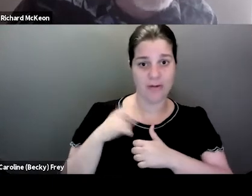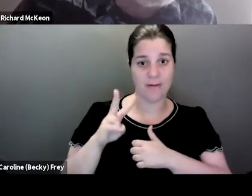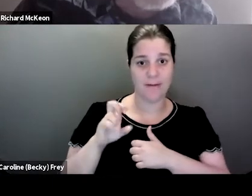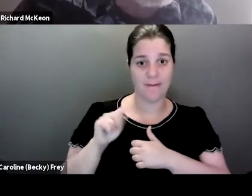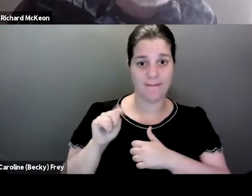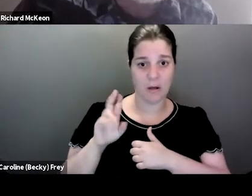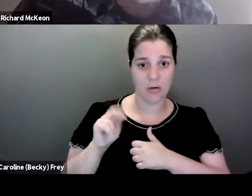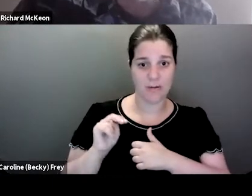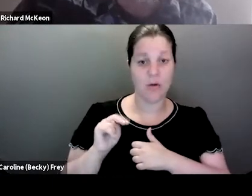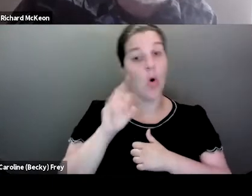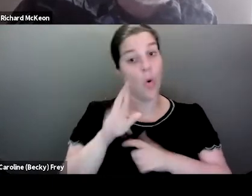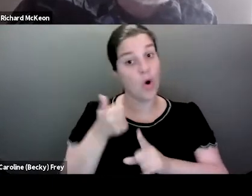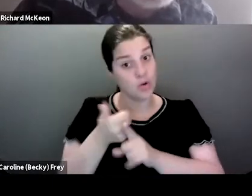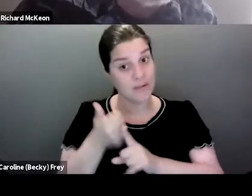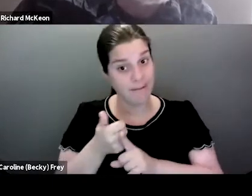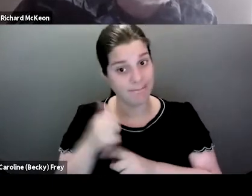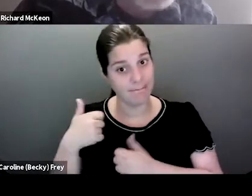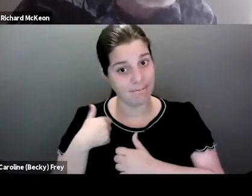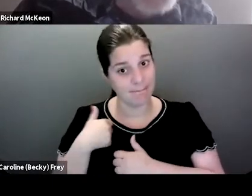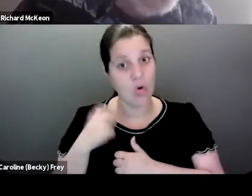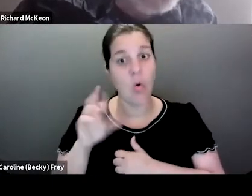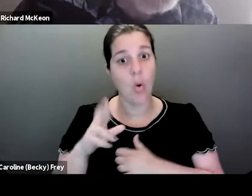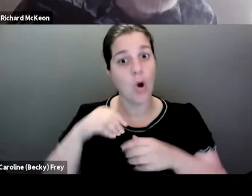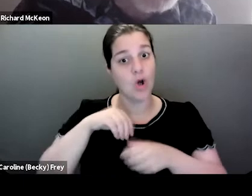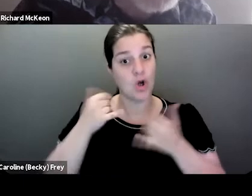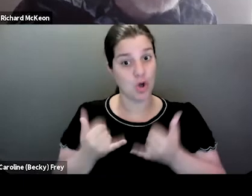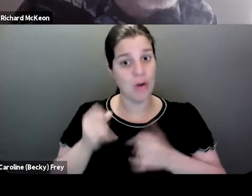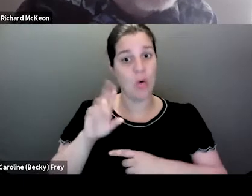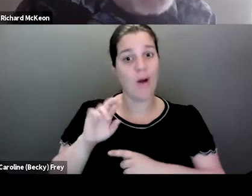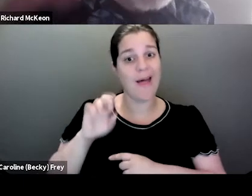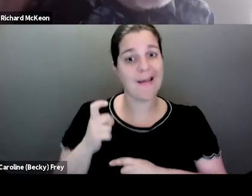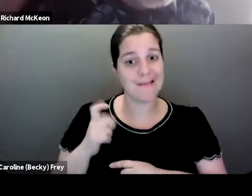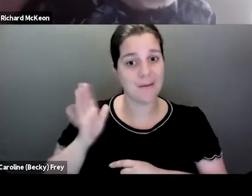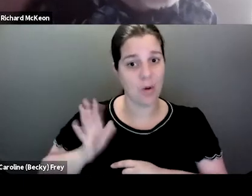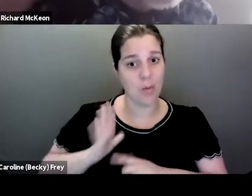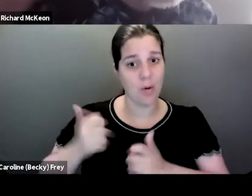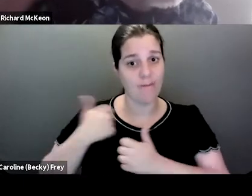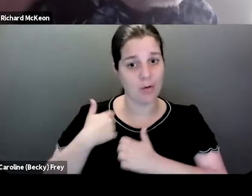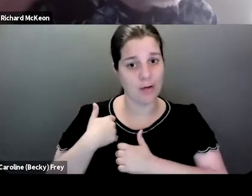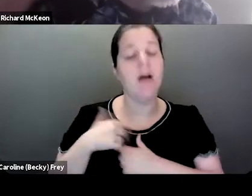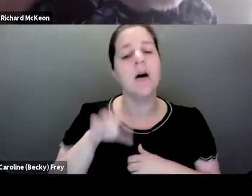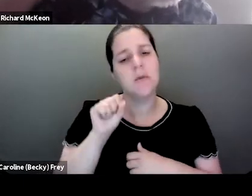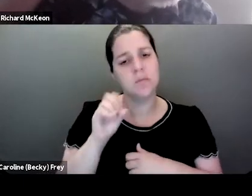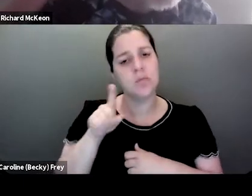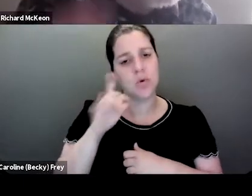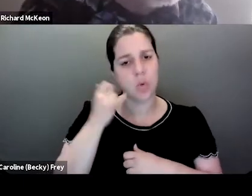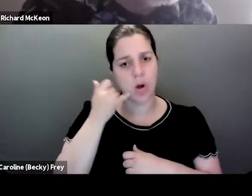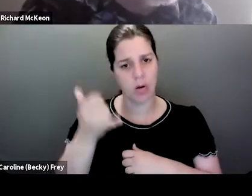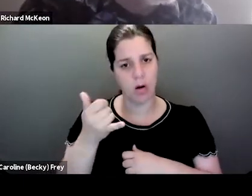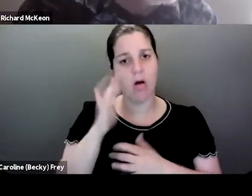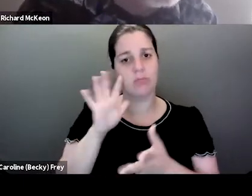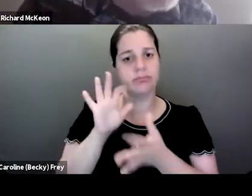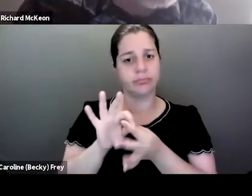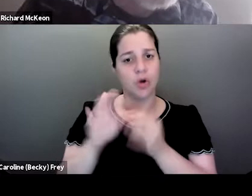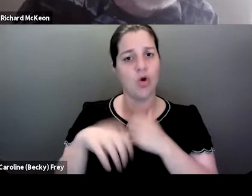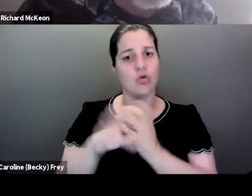or you are a veteran or a service member, you can press 1. And in that case, you are connected to the Veterans Crisis Line. And